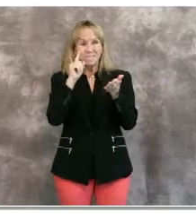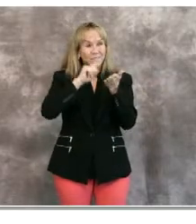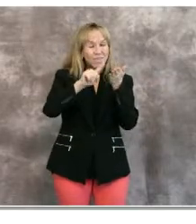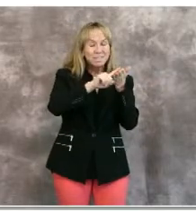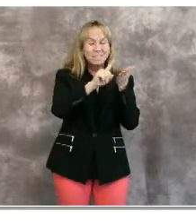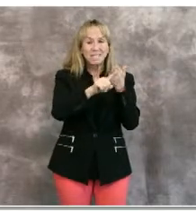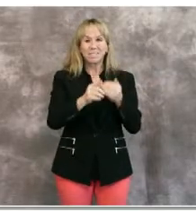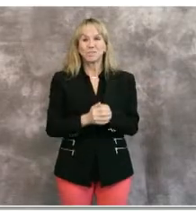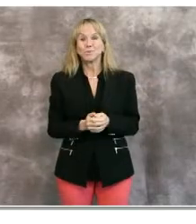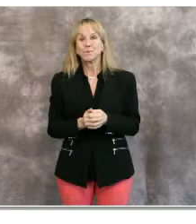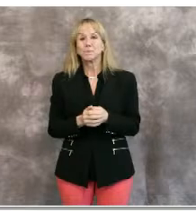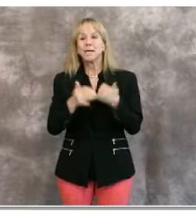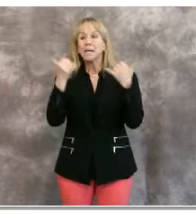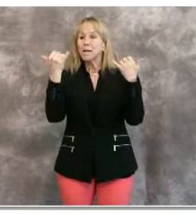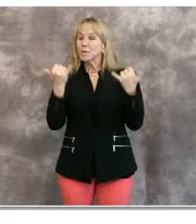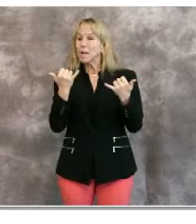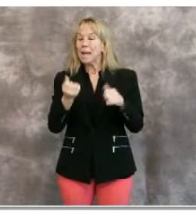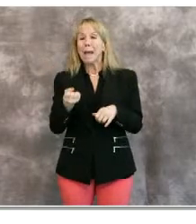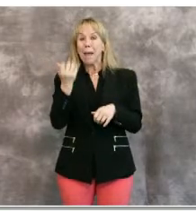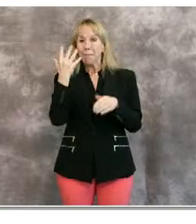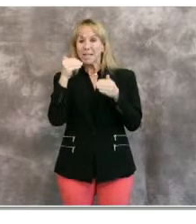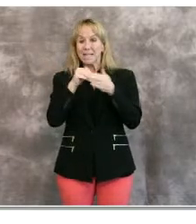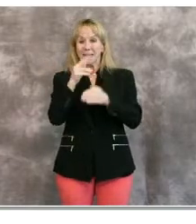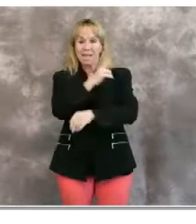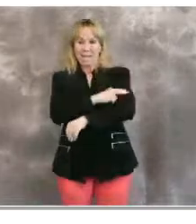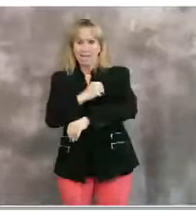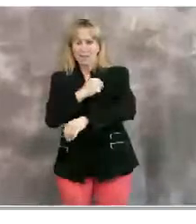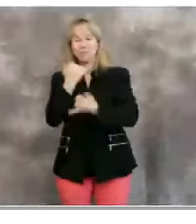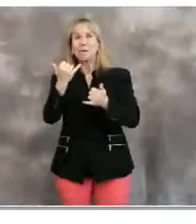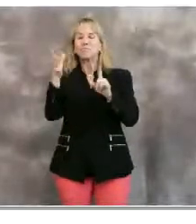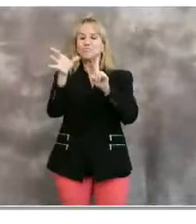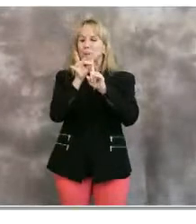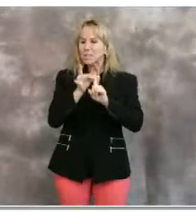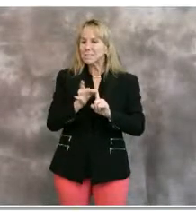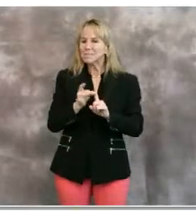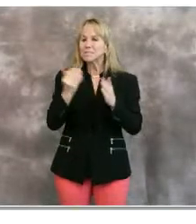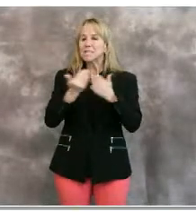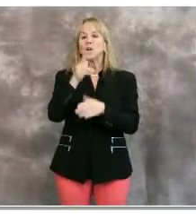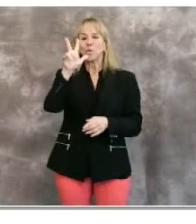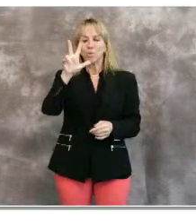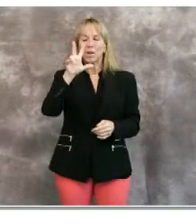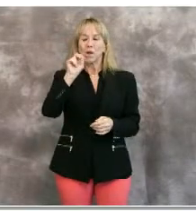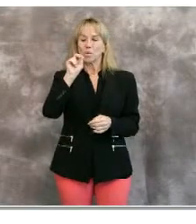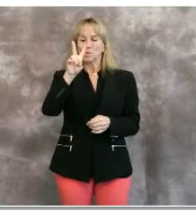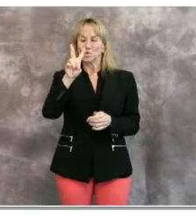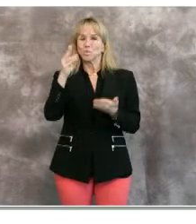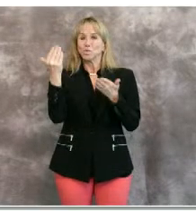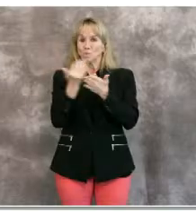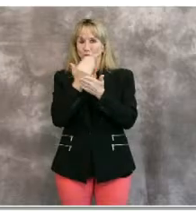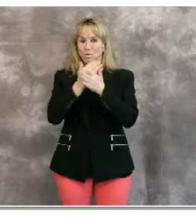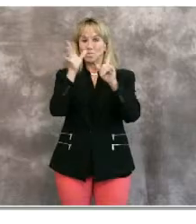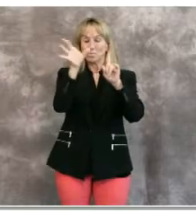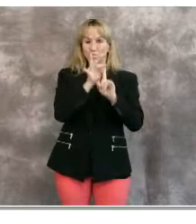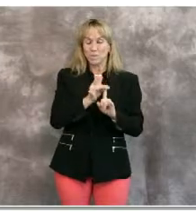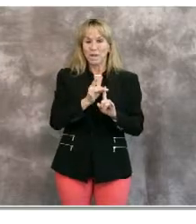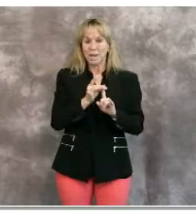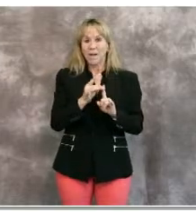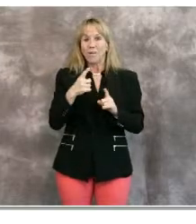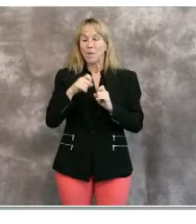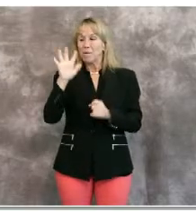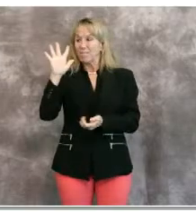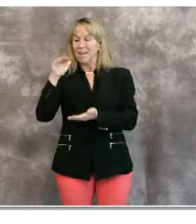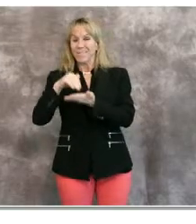we're reporting 302 new positive cases, 302 new positive cases out of the